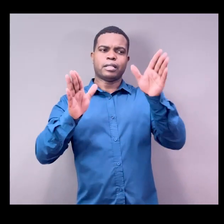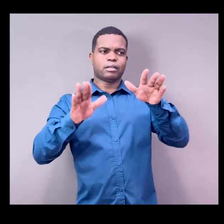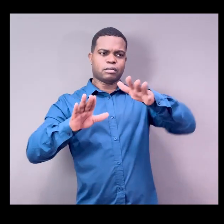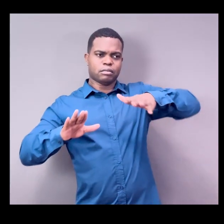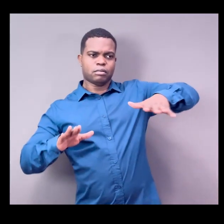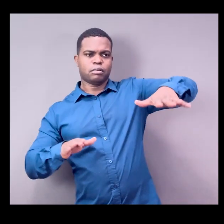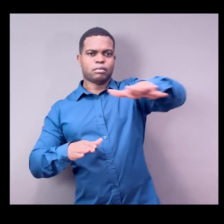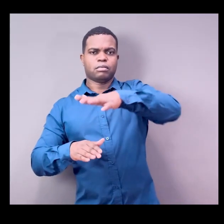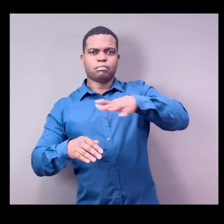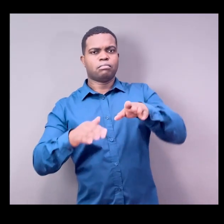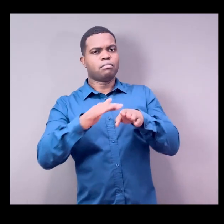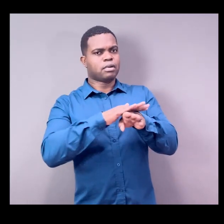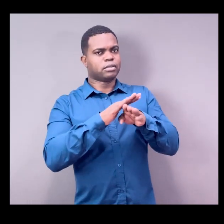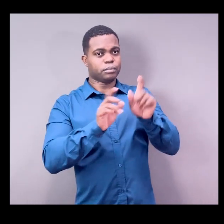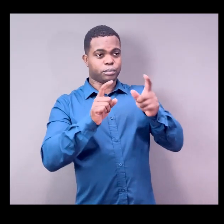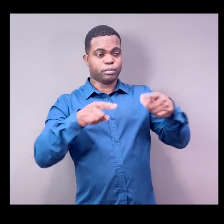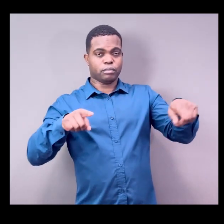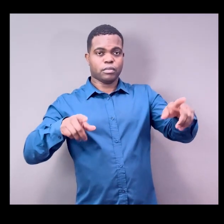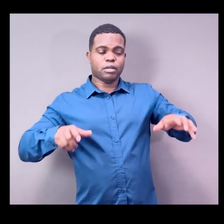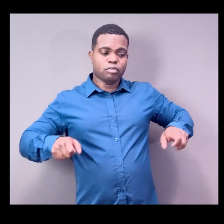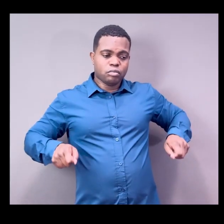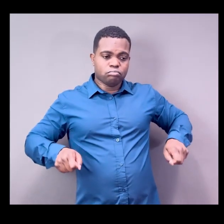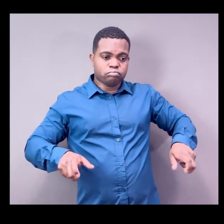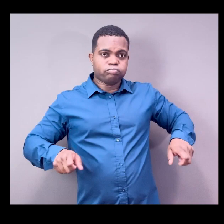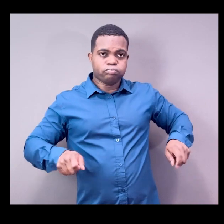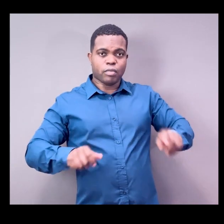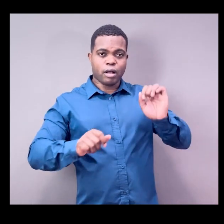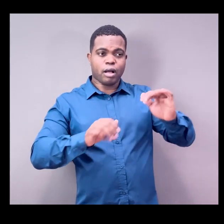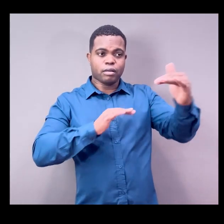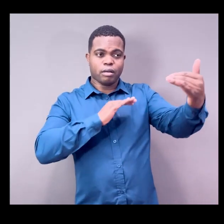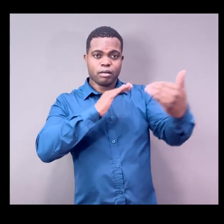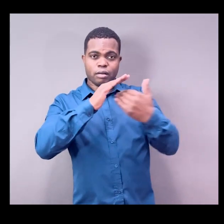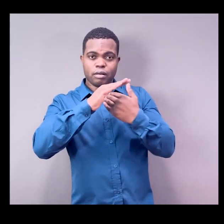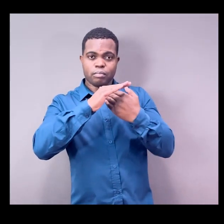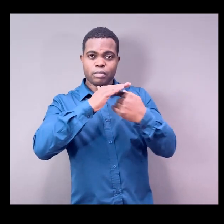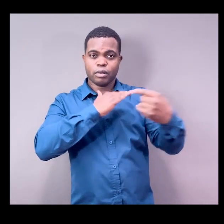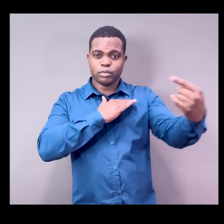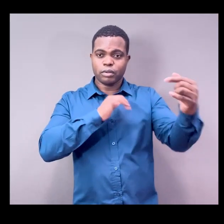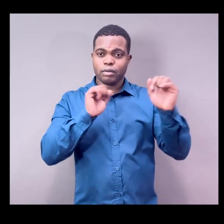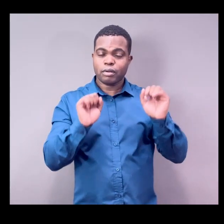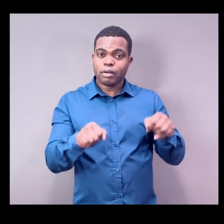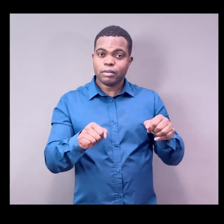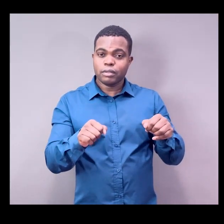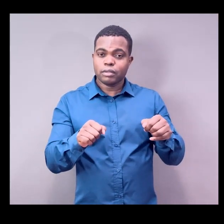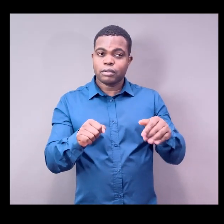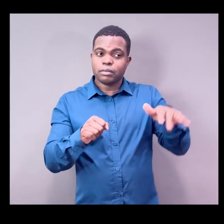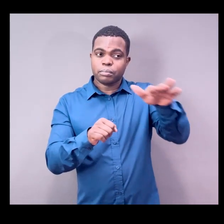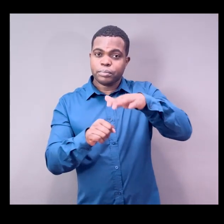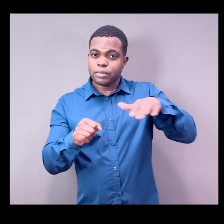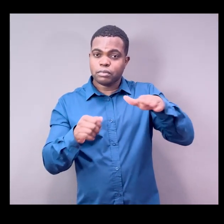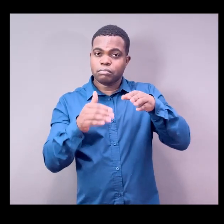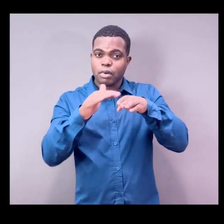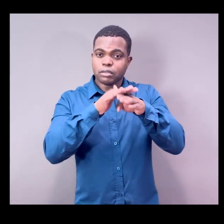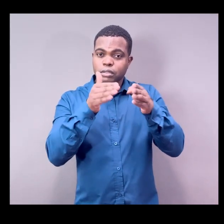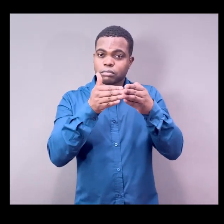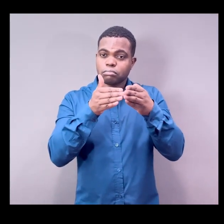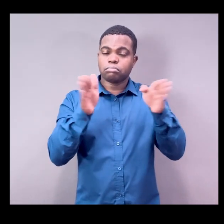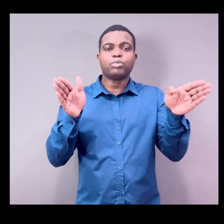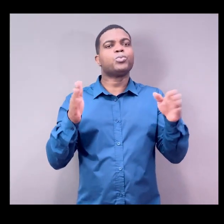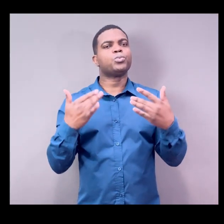using wheelchair. So all these things you need to make sure they are considered. So